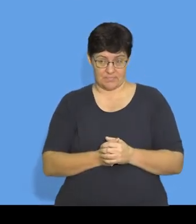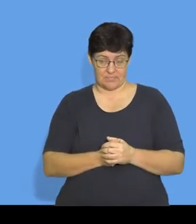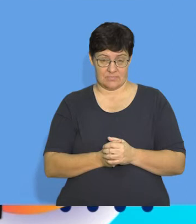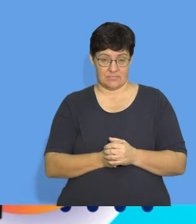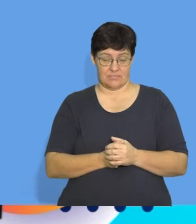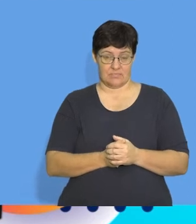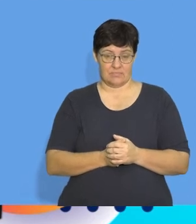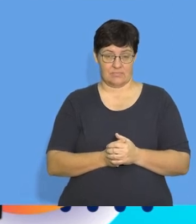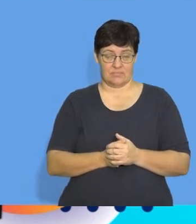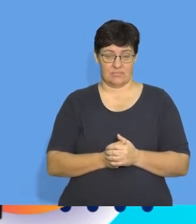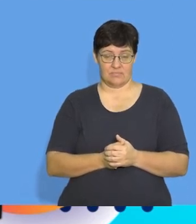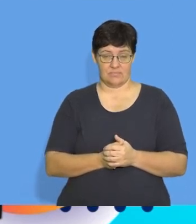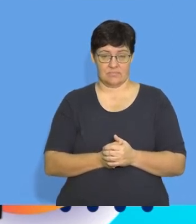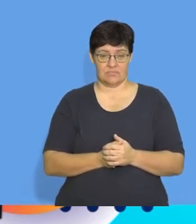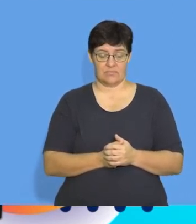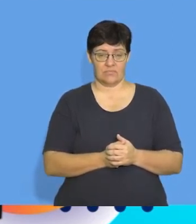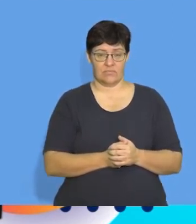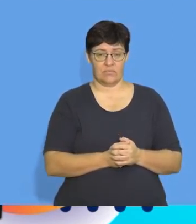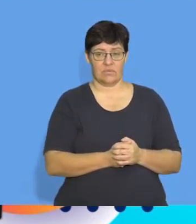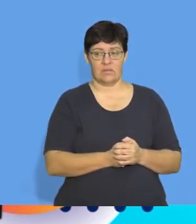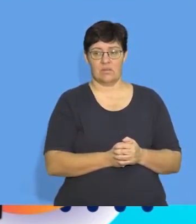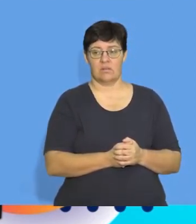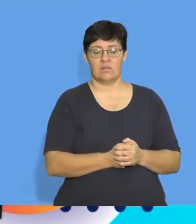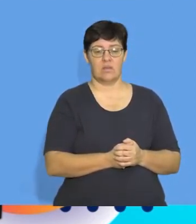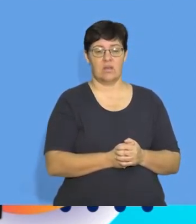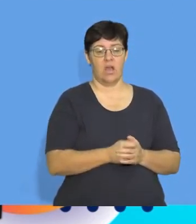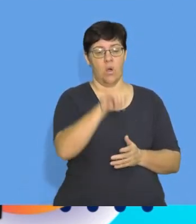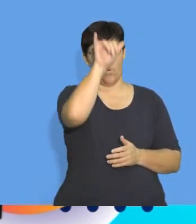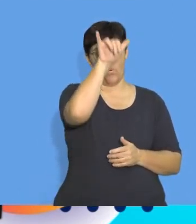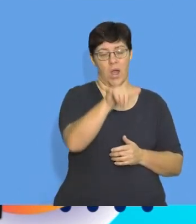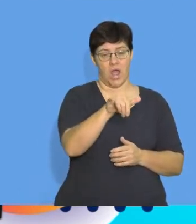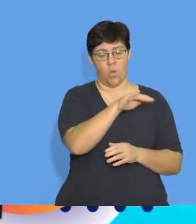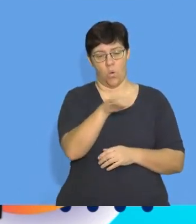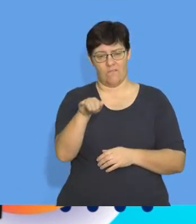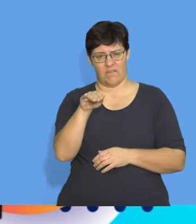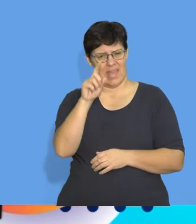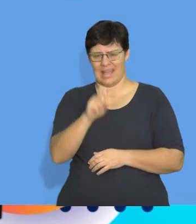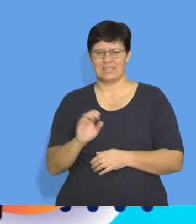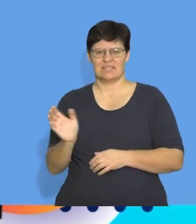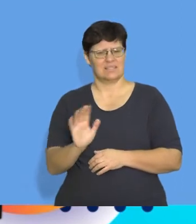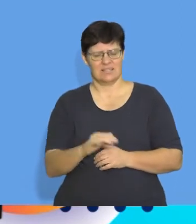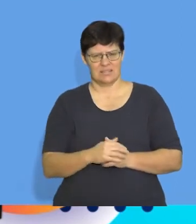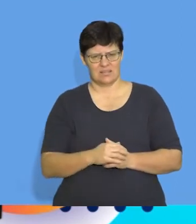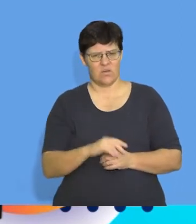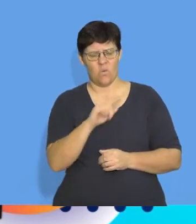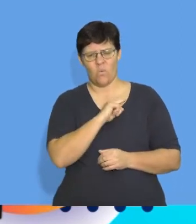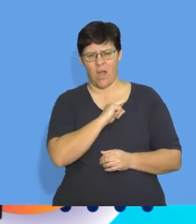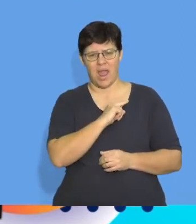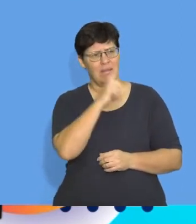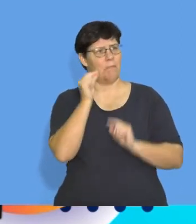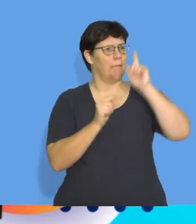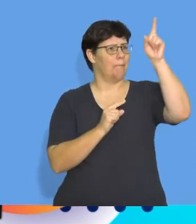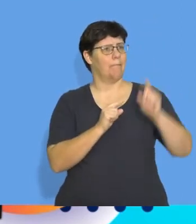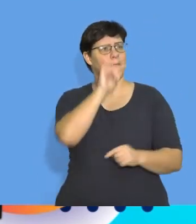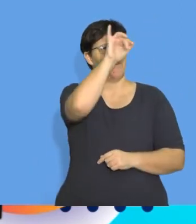put change in y over change in x because my axes aren't called y and